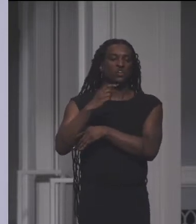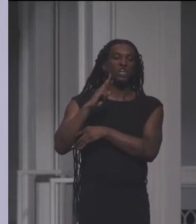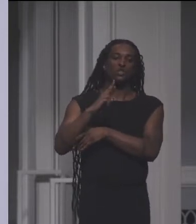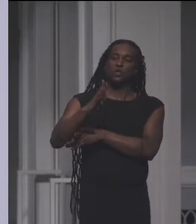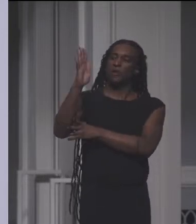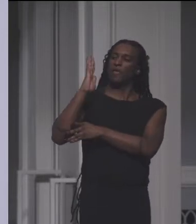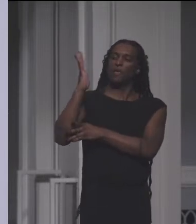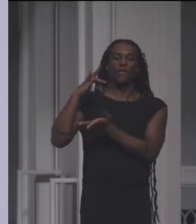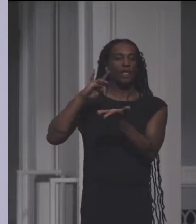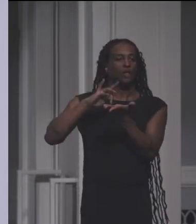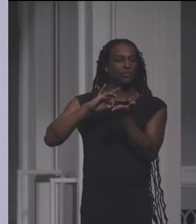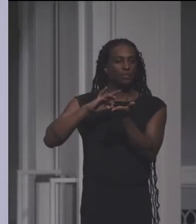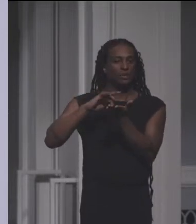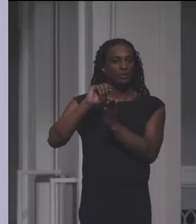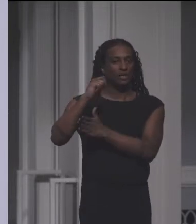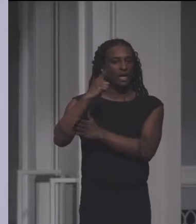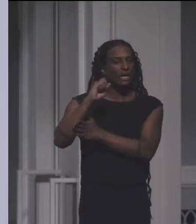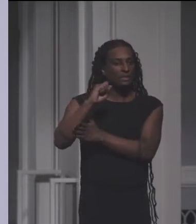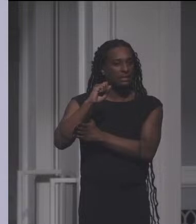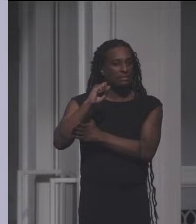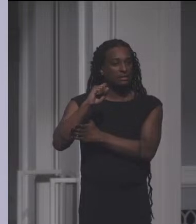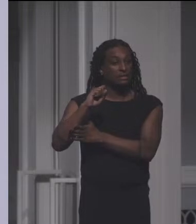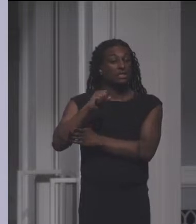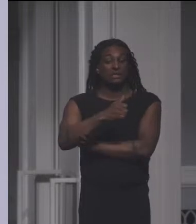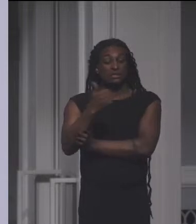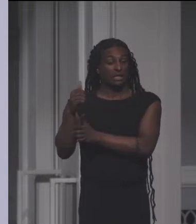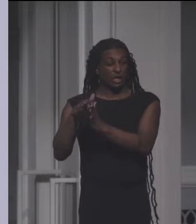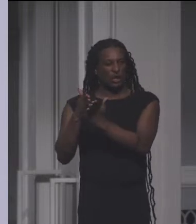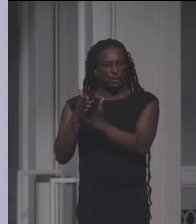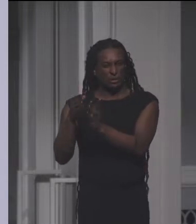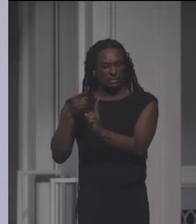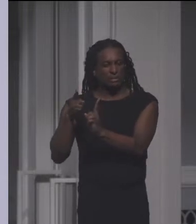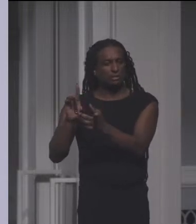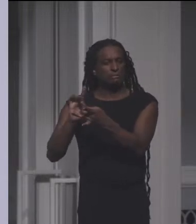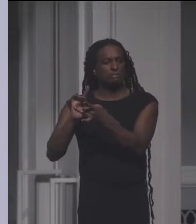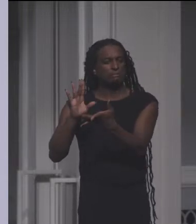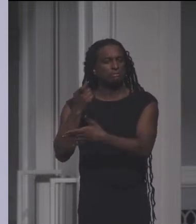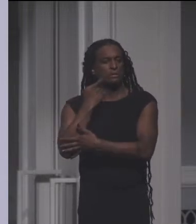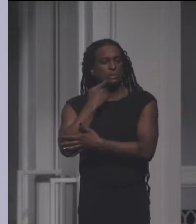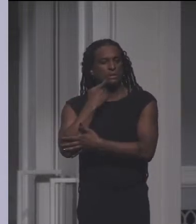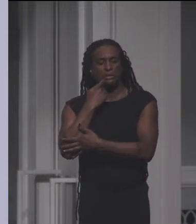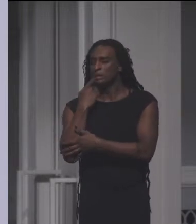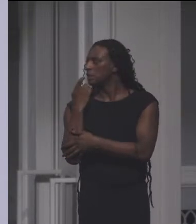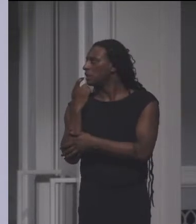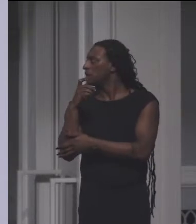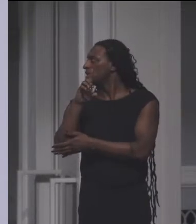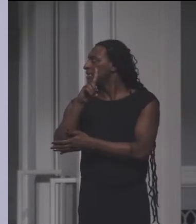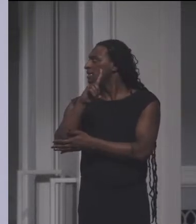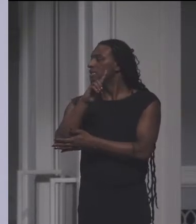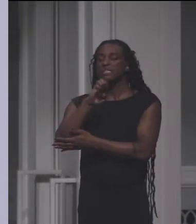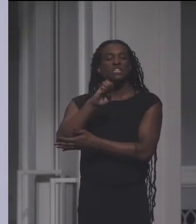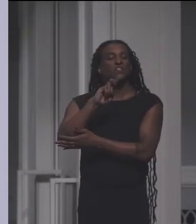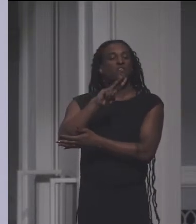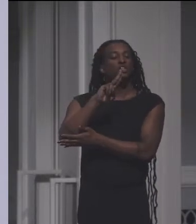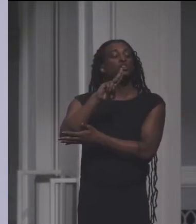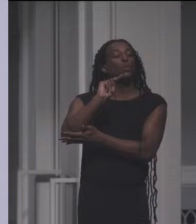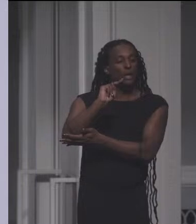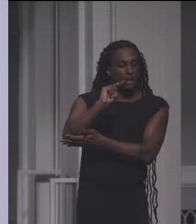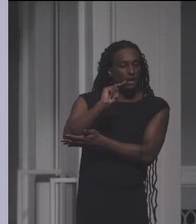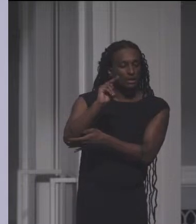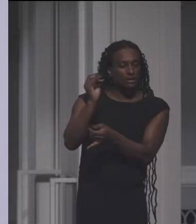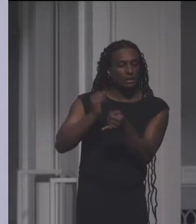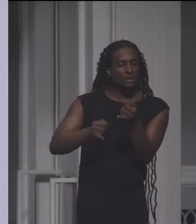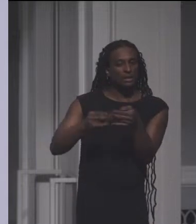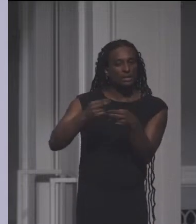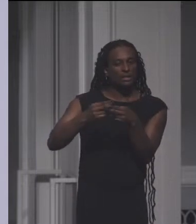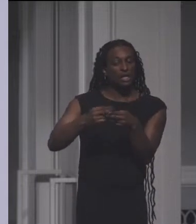came out a couple of years ago by Leah Devun, D-E-V-U-N. It's called The Shape of